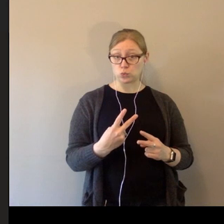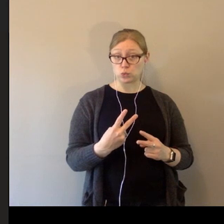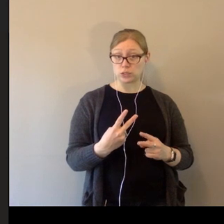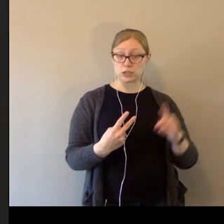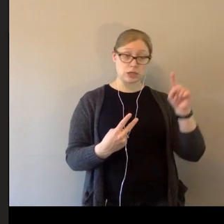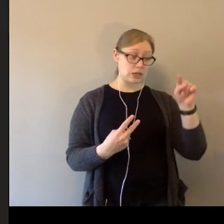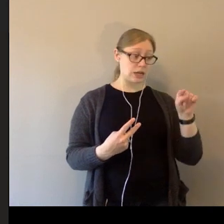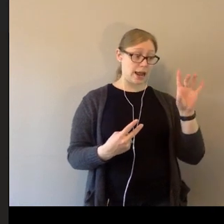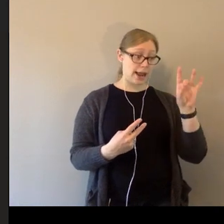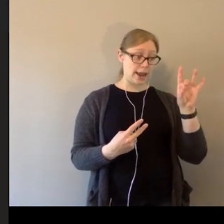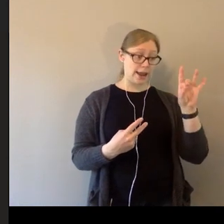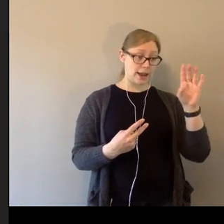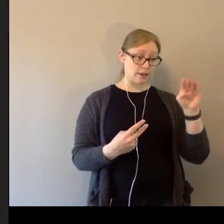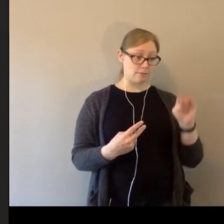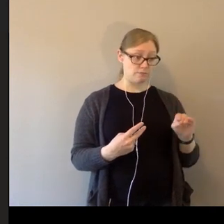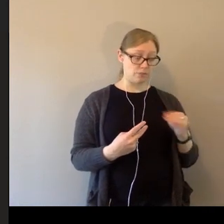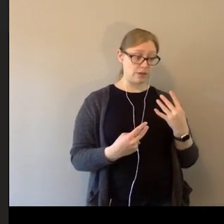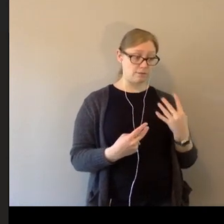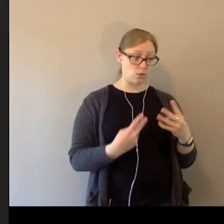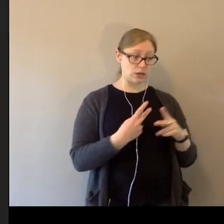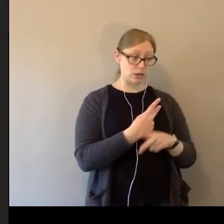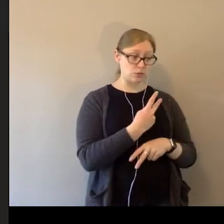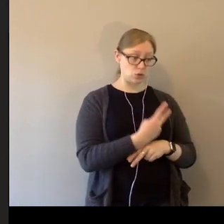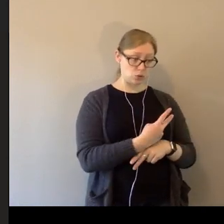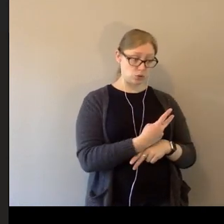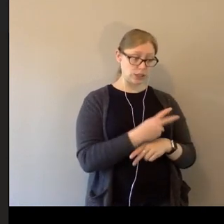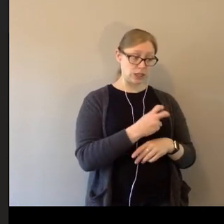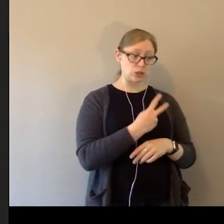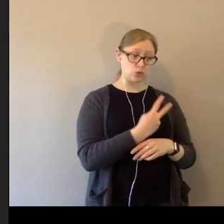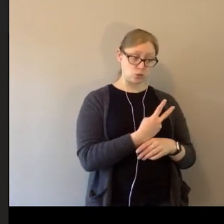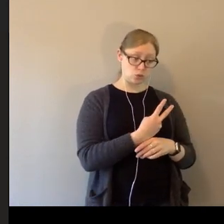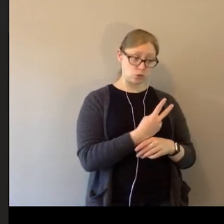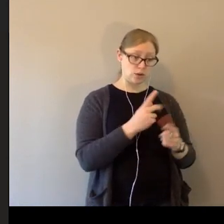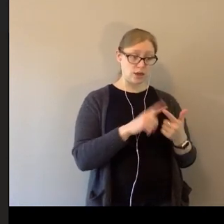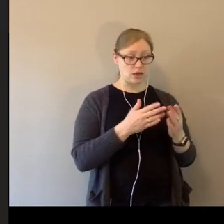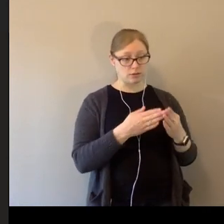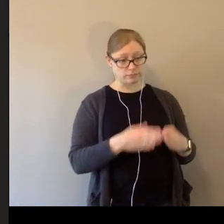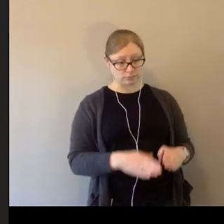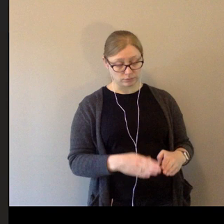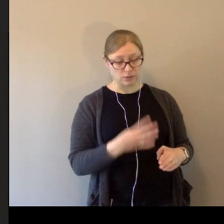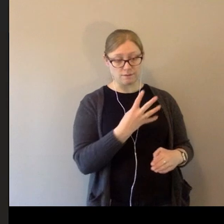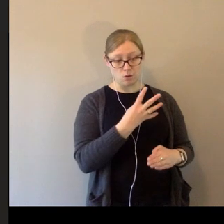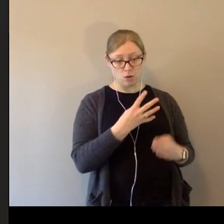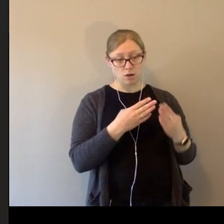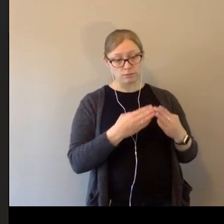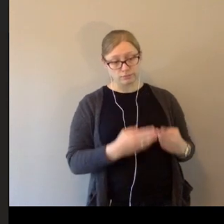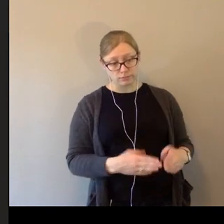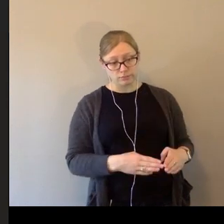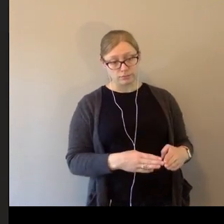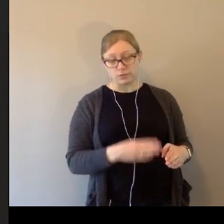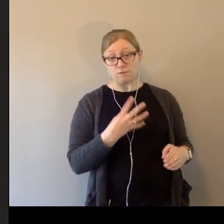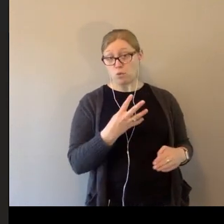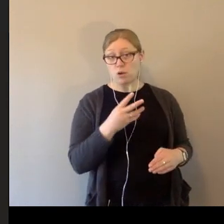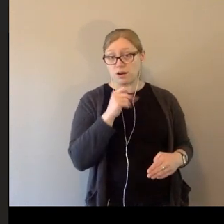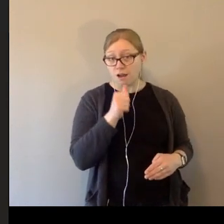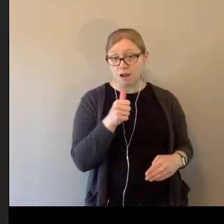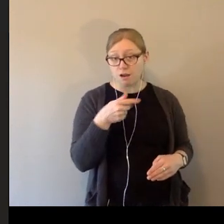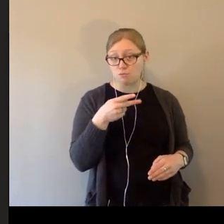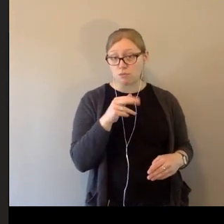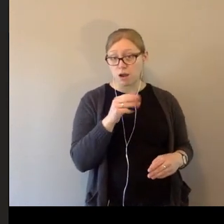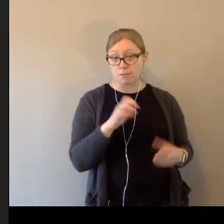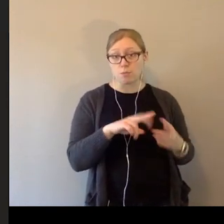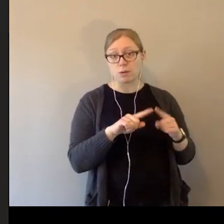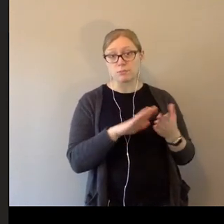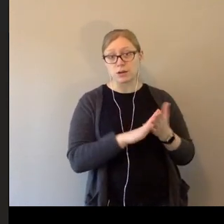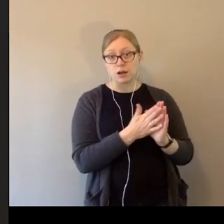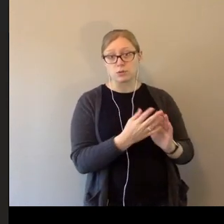be 4 times 2. So this will be 2. And then I'll have 4. And 4 is not prime, but that goes 2 and